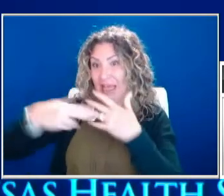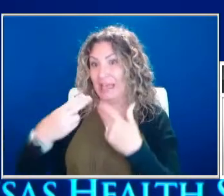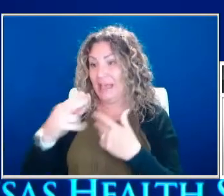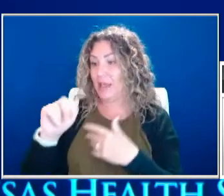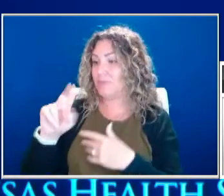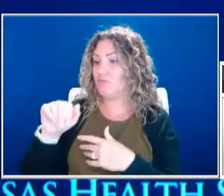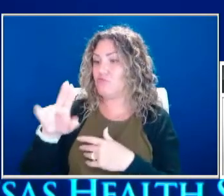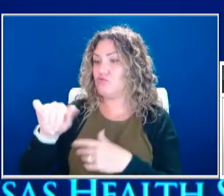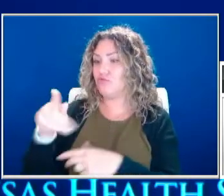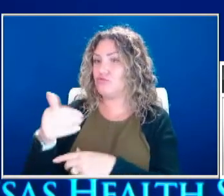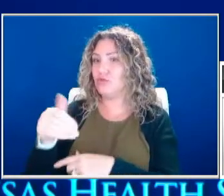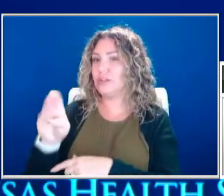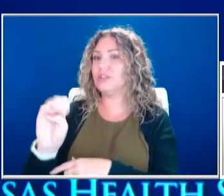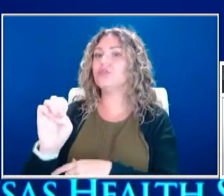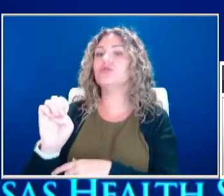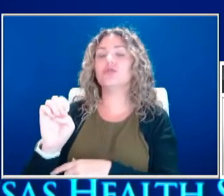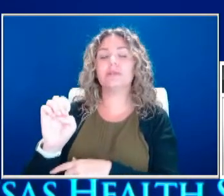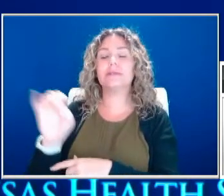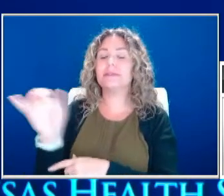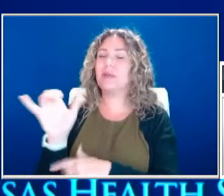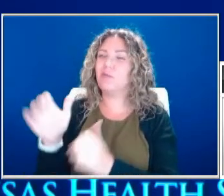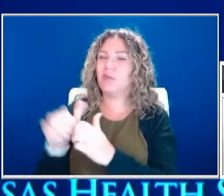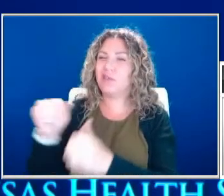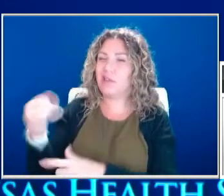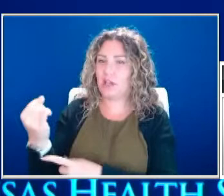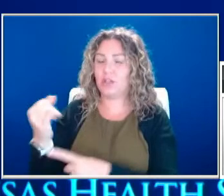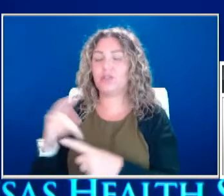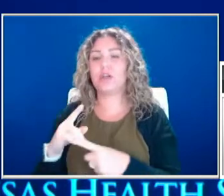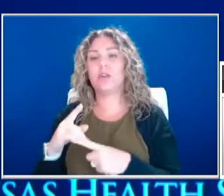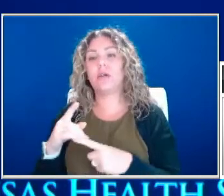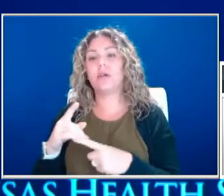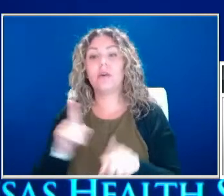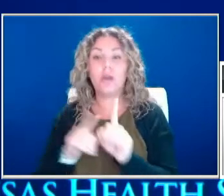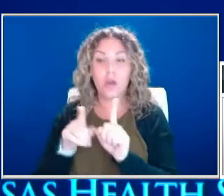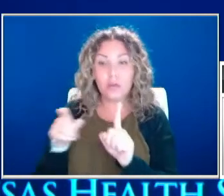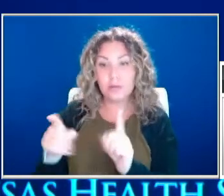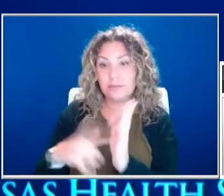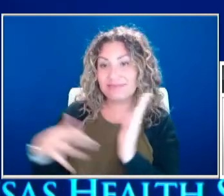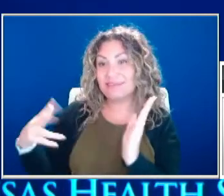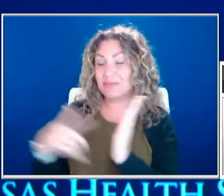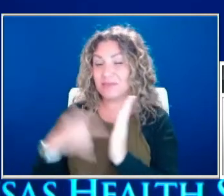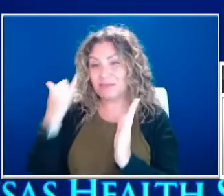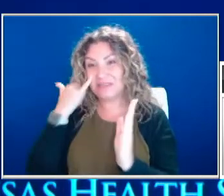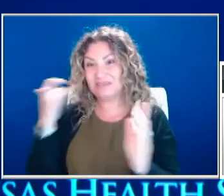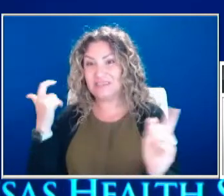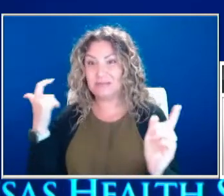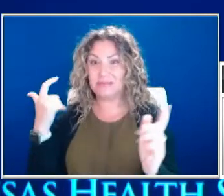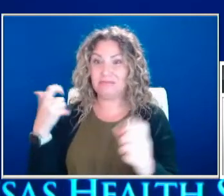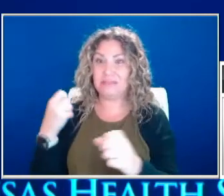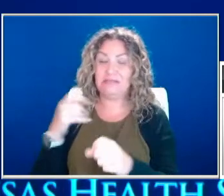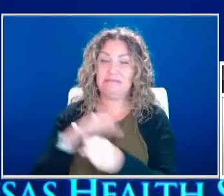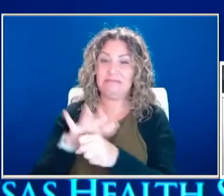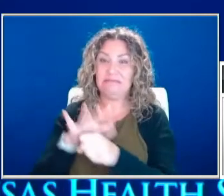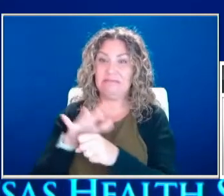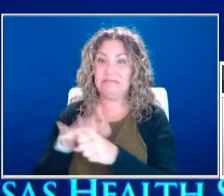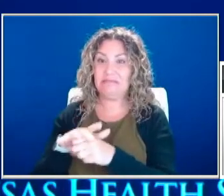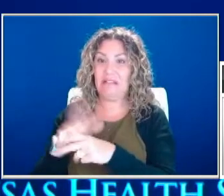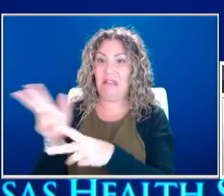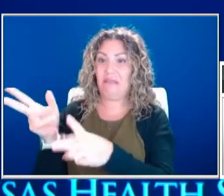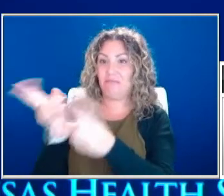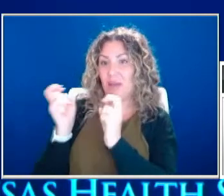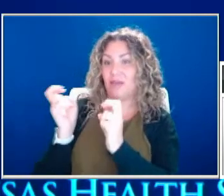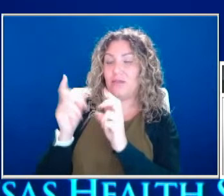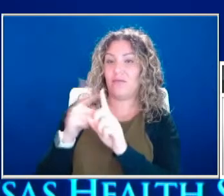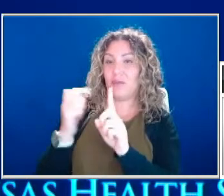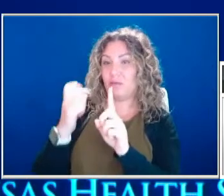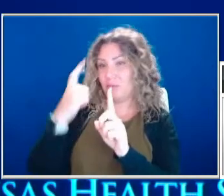bleeding episode in the brain. And they can also, sometimes if they're large enough, they can steal blood from the adjacent brain and cause